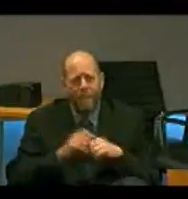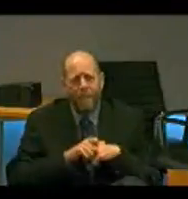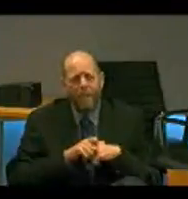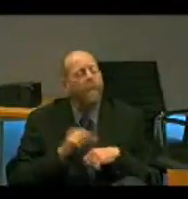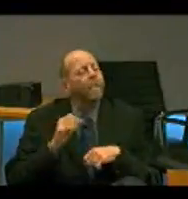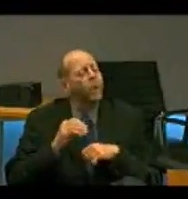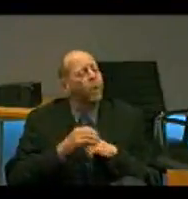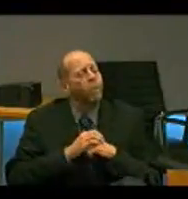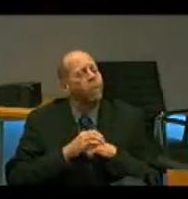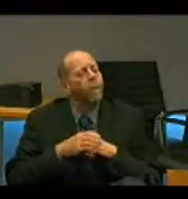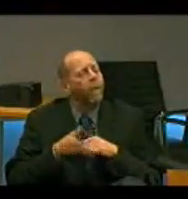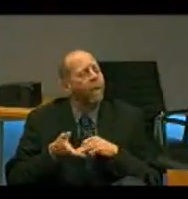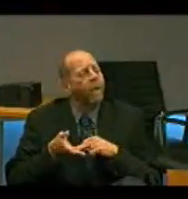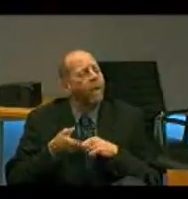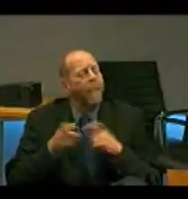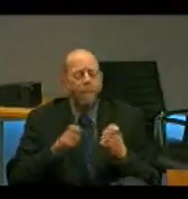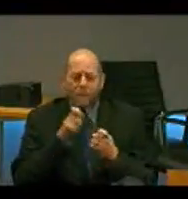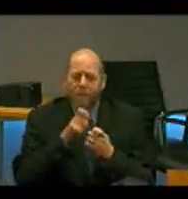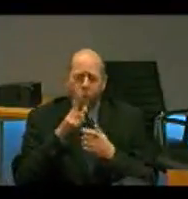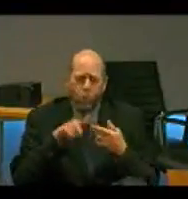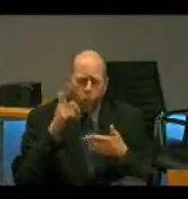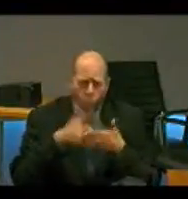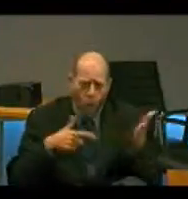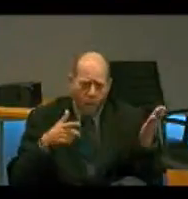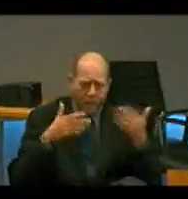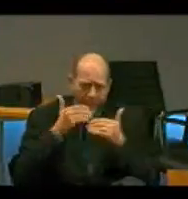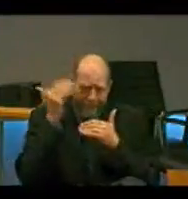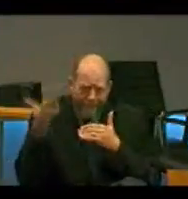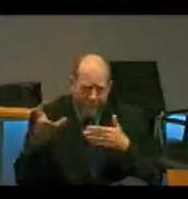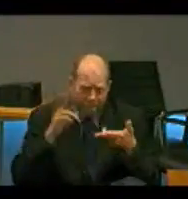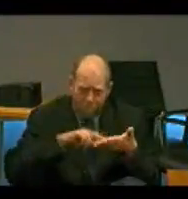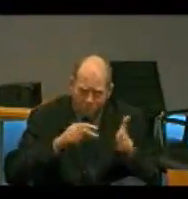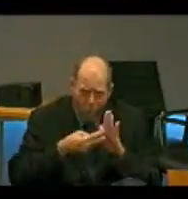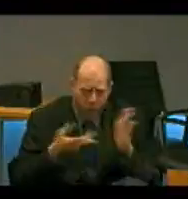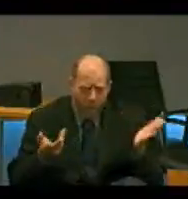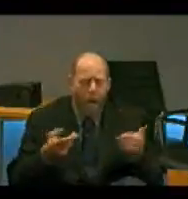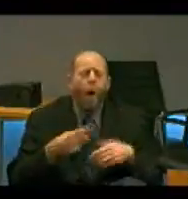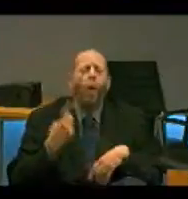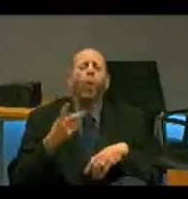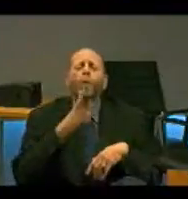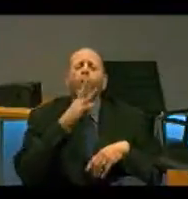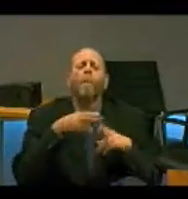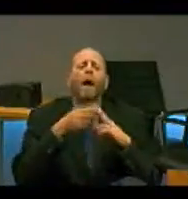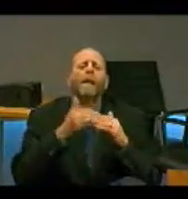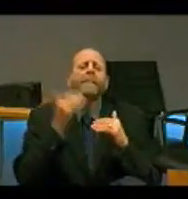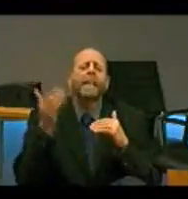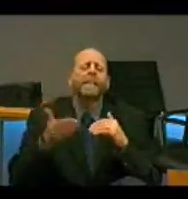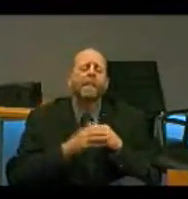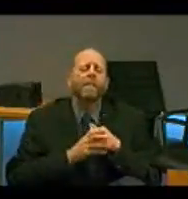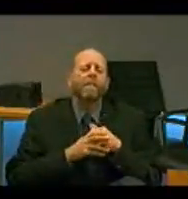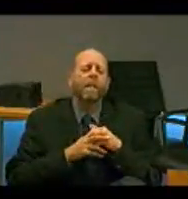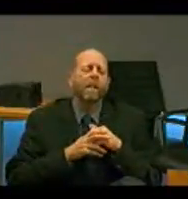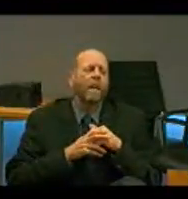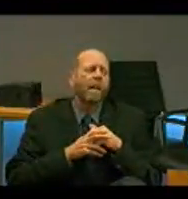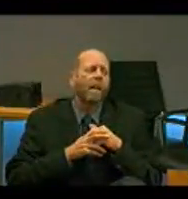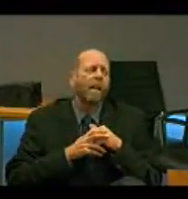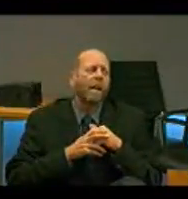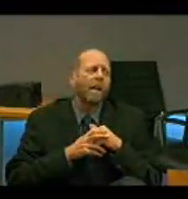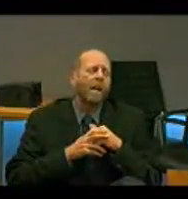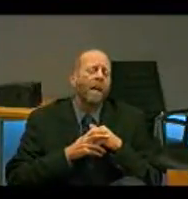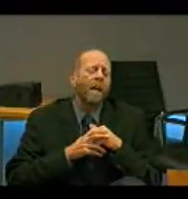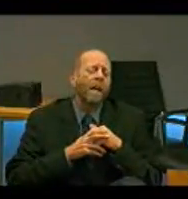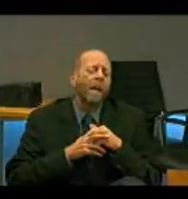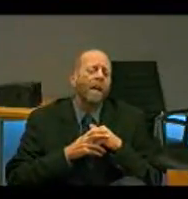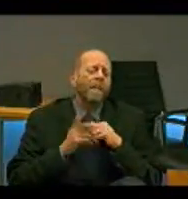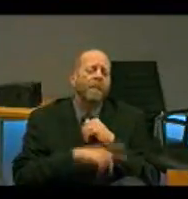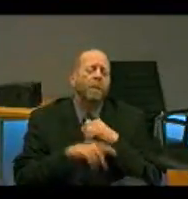so it's specific to what it is that excessive refers to. When we're talking about excessive exclusionary discipline or punitive practices, it's